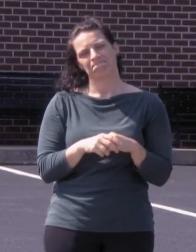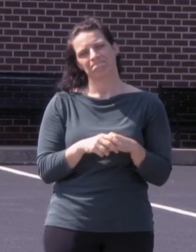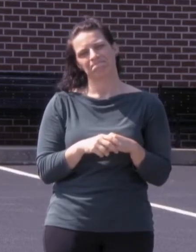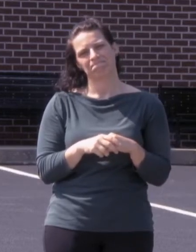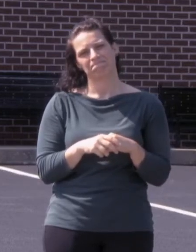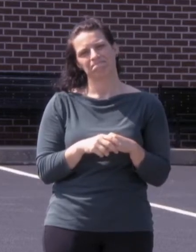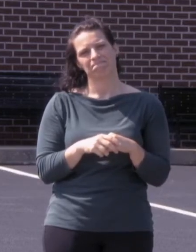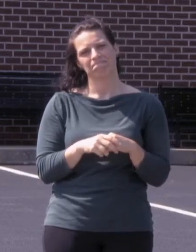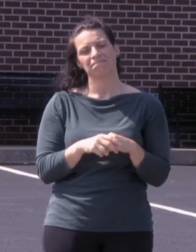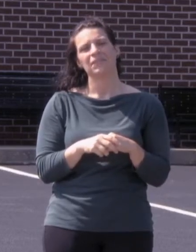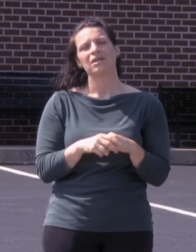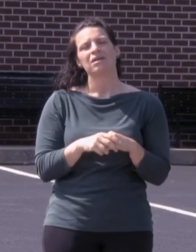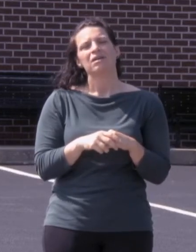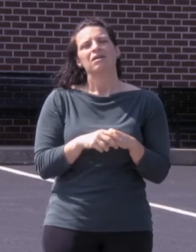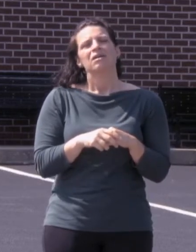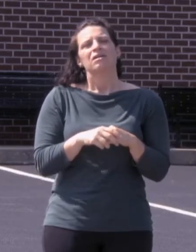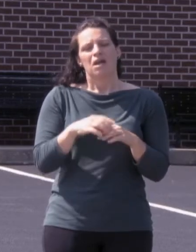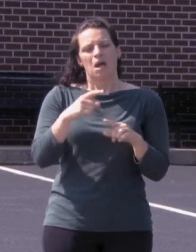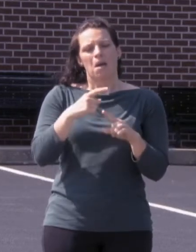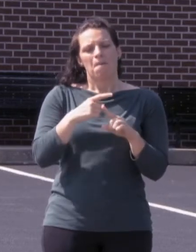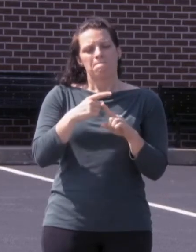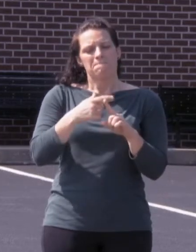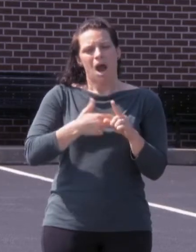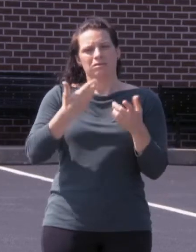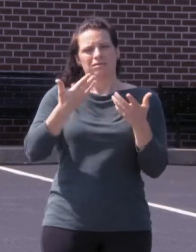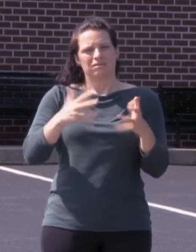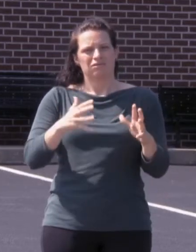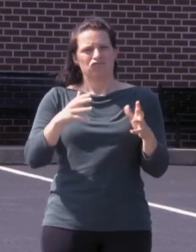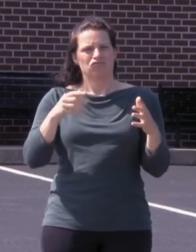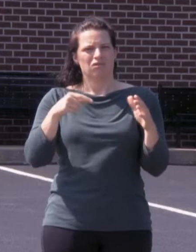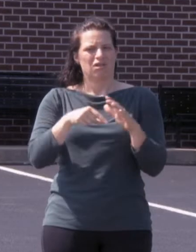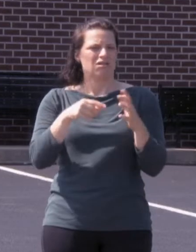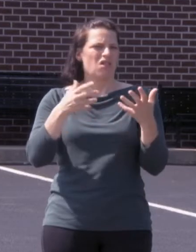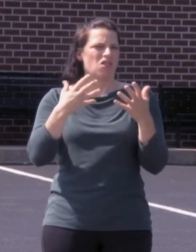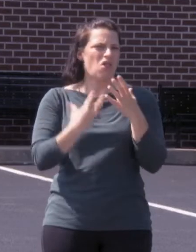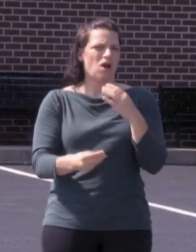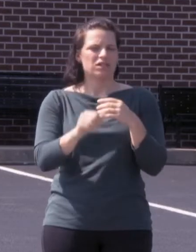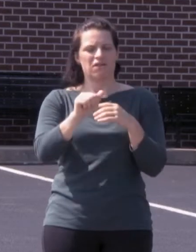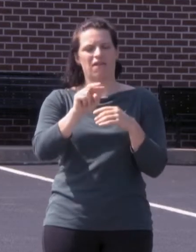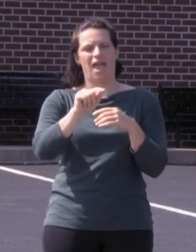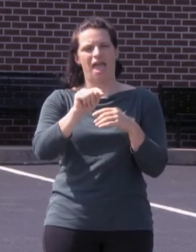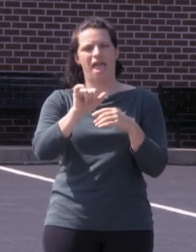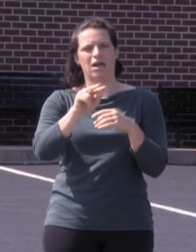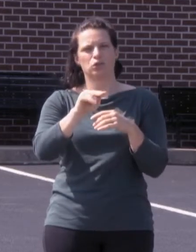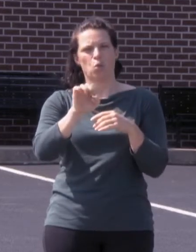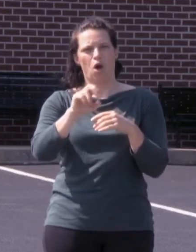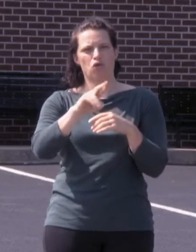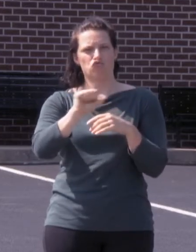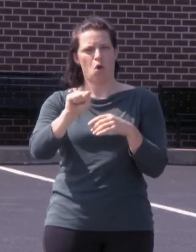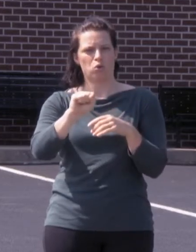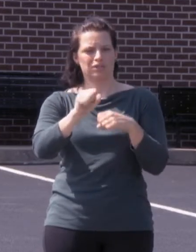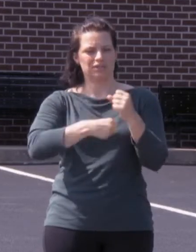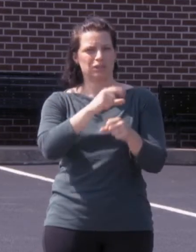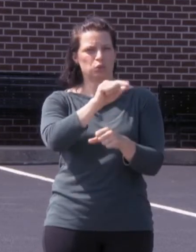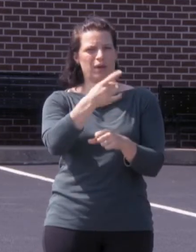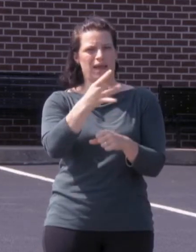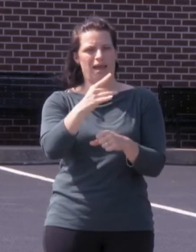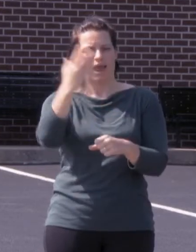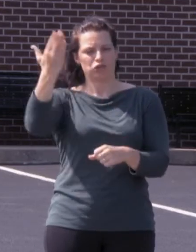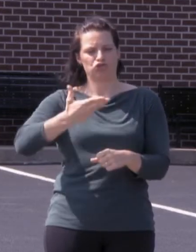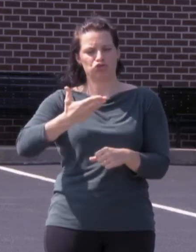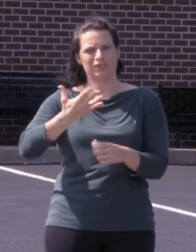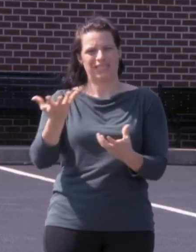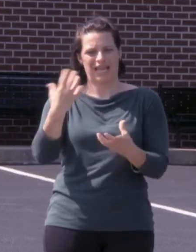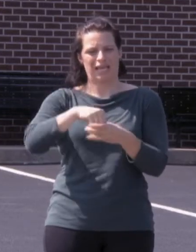Just months after the tragic murder of Antwon Rose in 2018, I introduced an interdepartmental